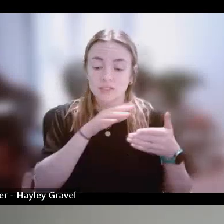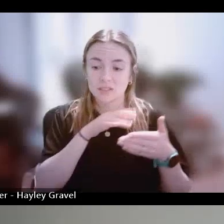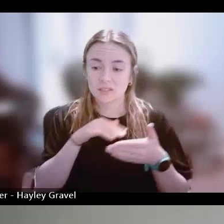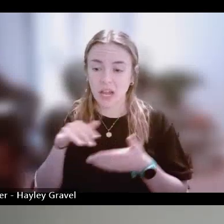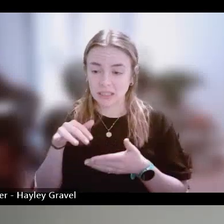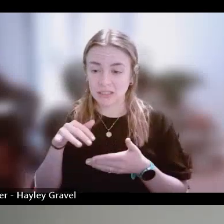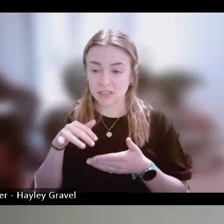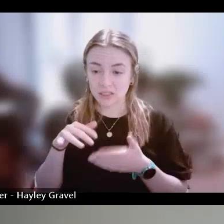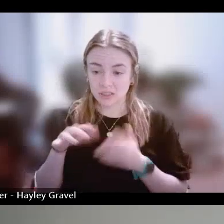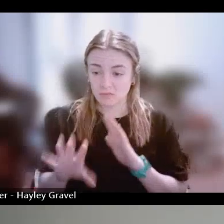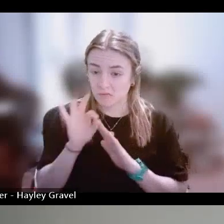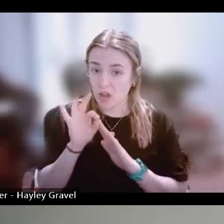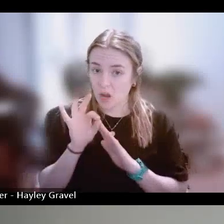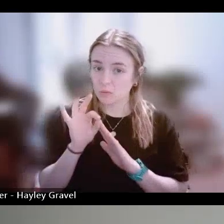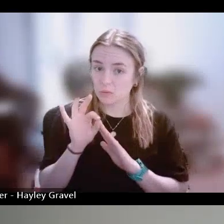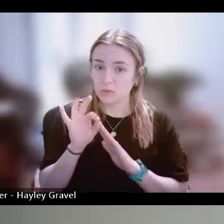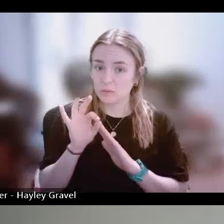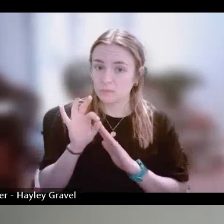that